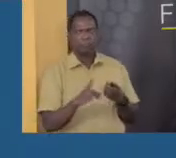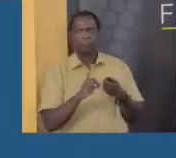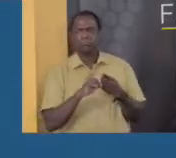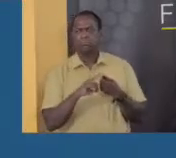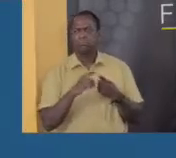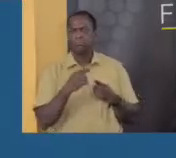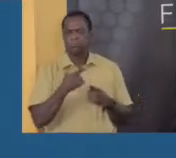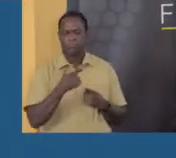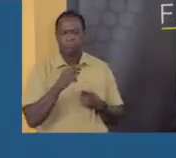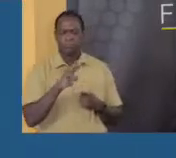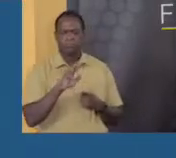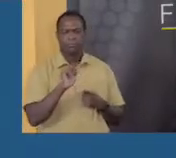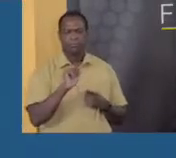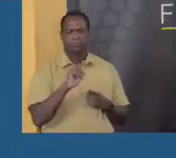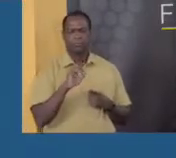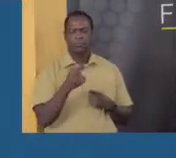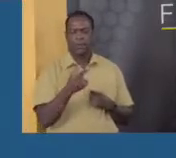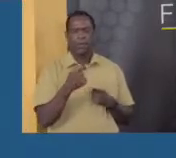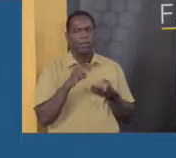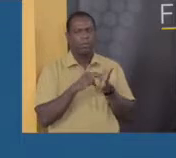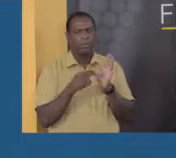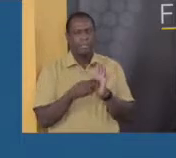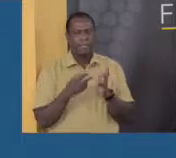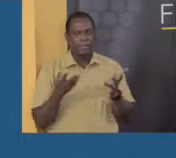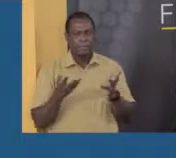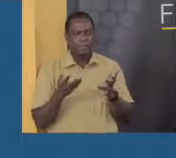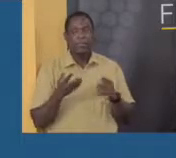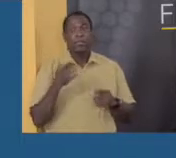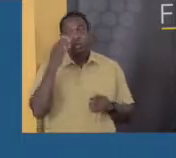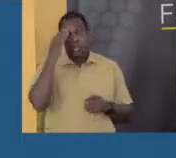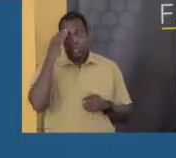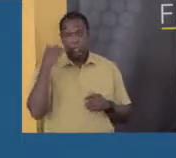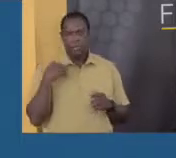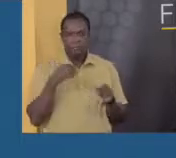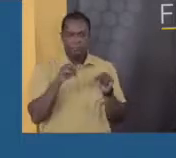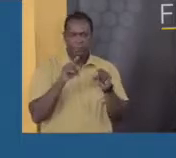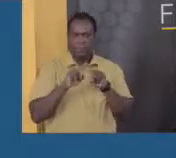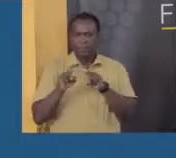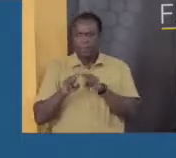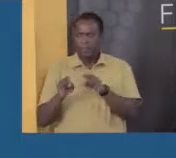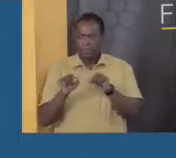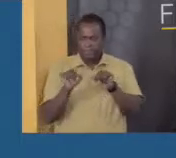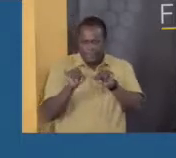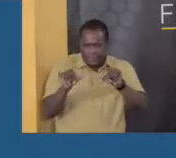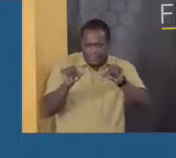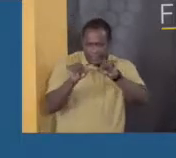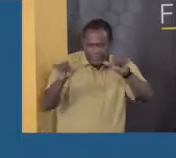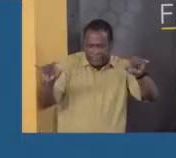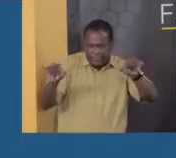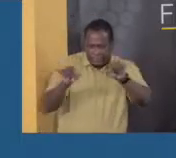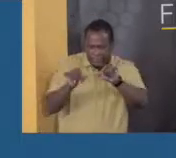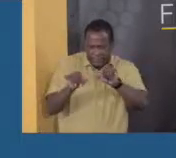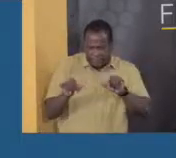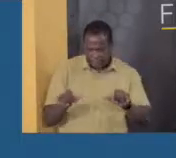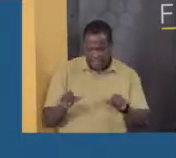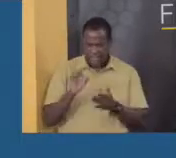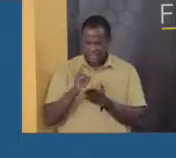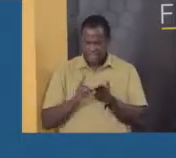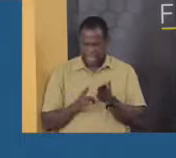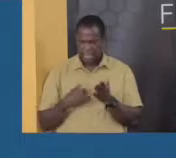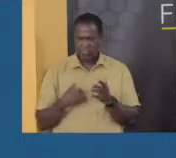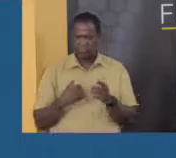grading, you have various sizes in a design. So it might